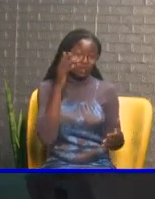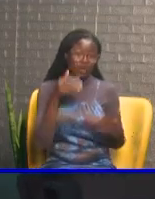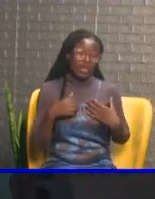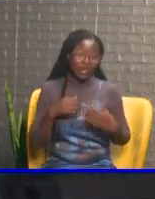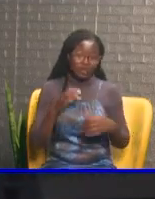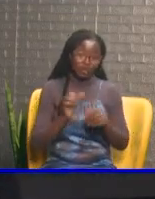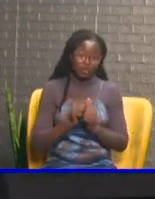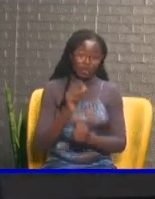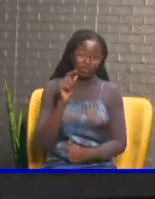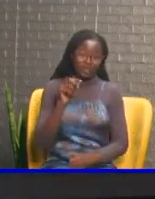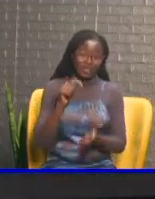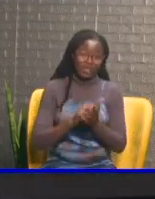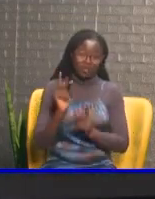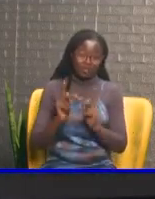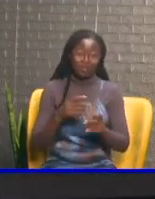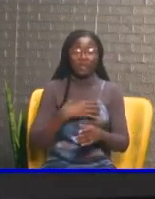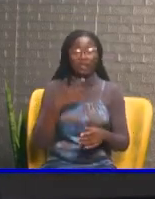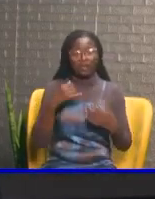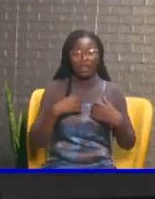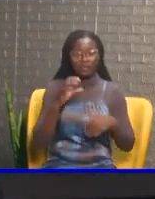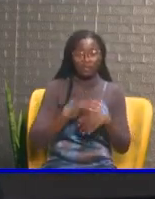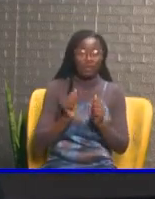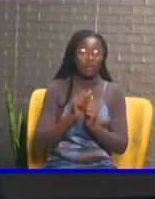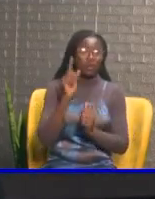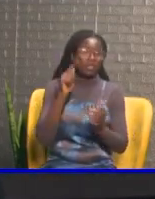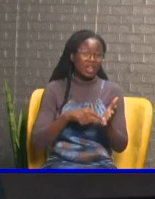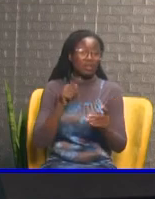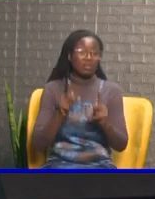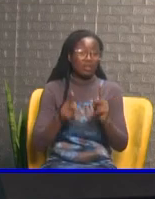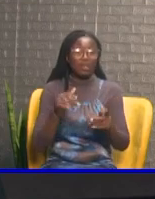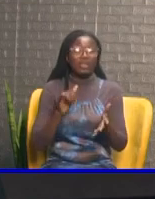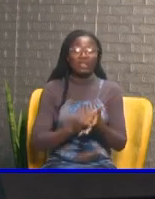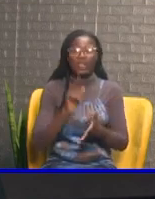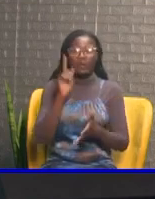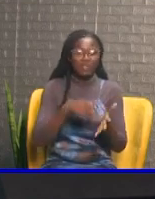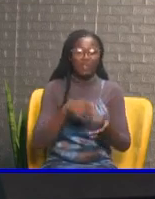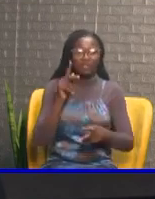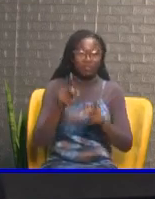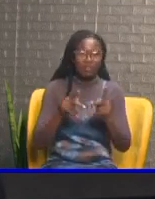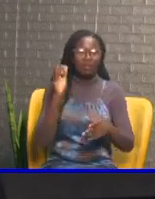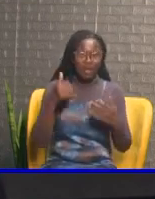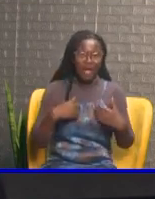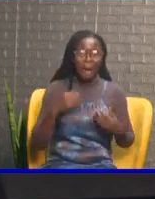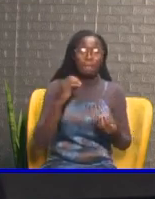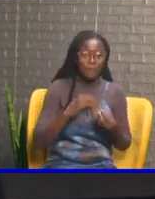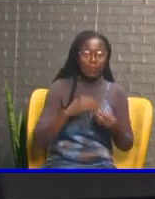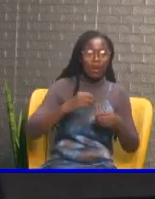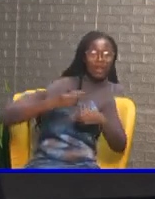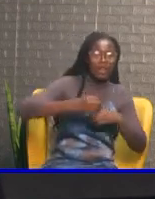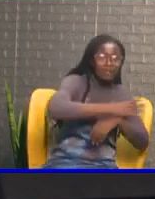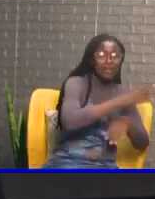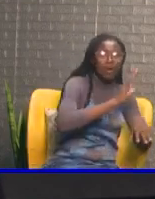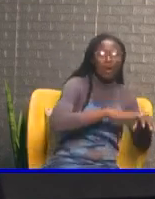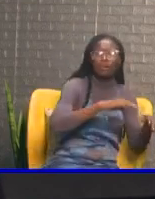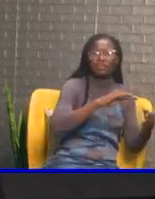20,000 people. You have a church with 1,000 people. That 1,000 people will have more impact on the society than 20,000. And you'll be wondering how they have